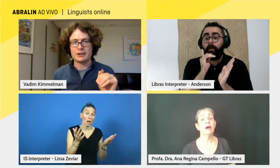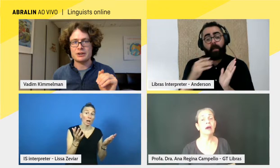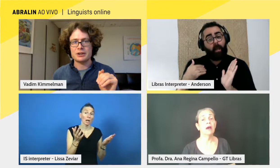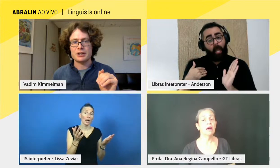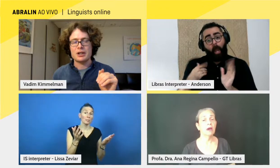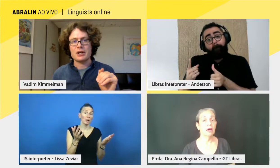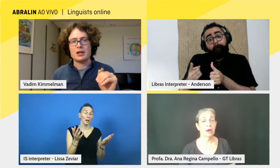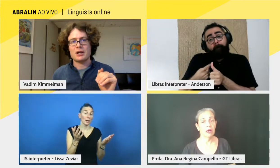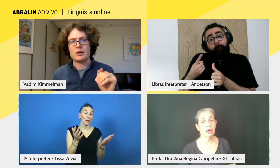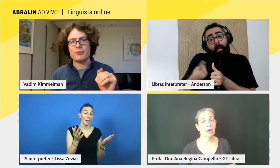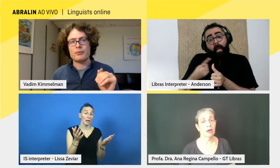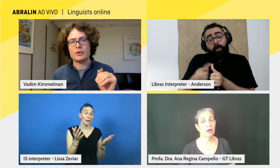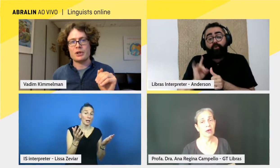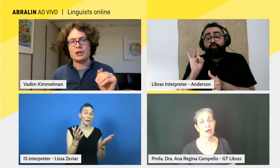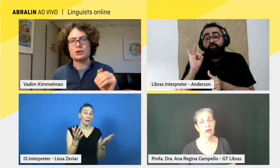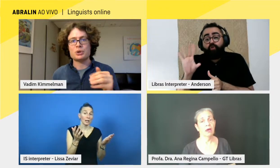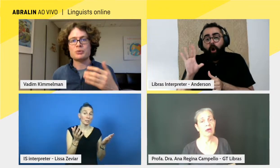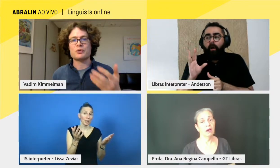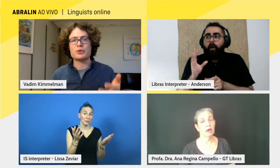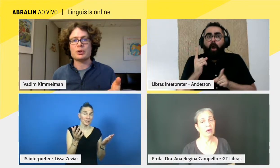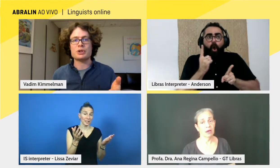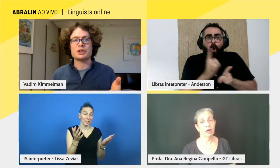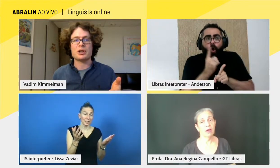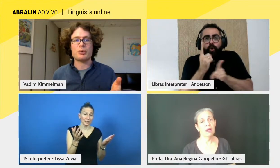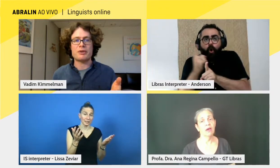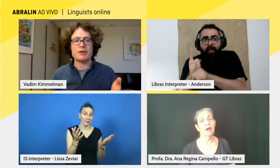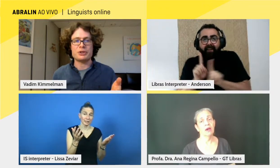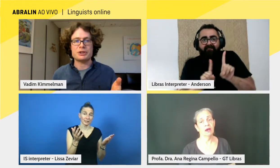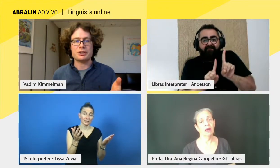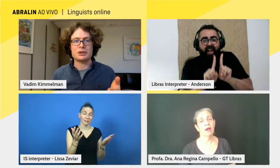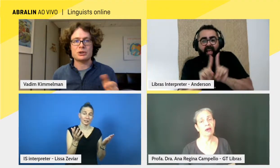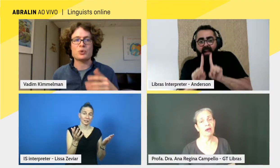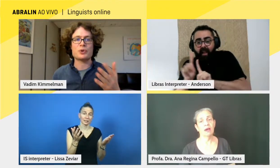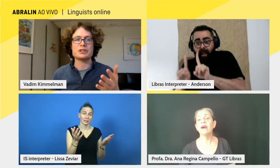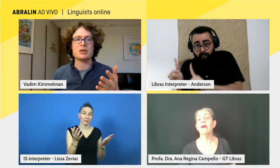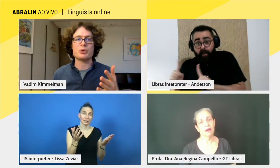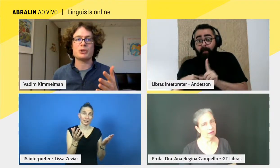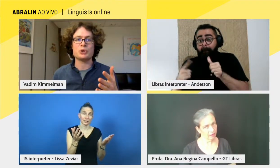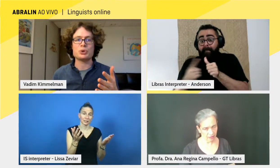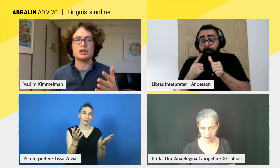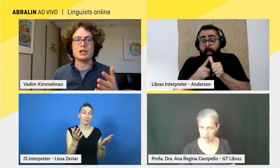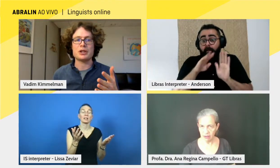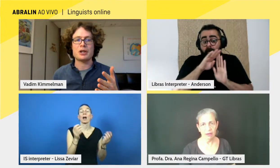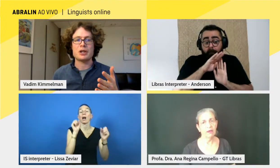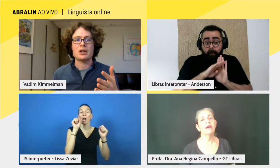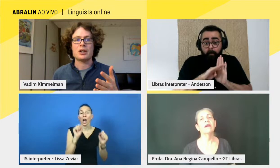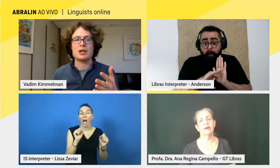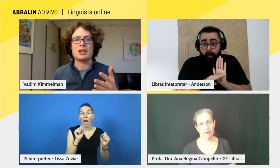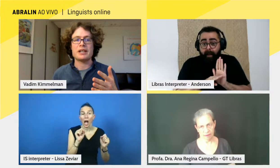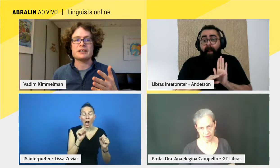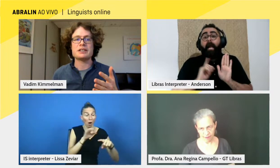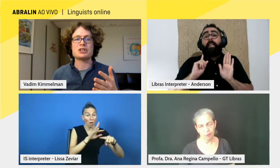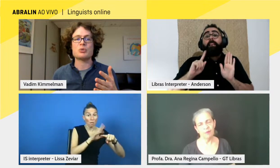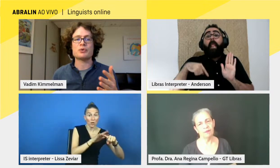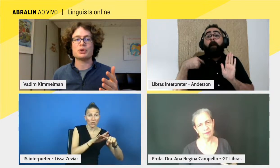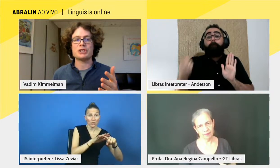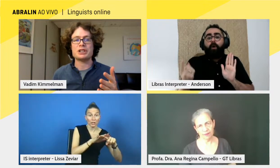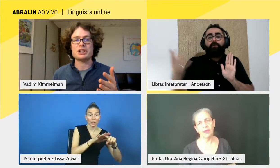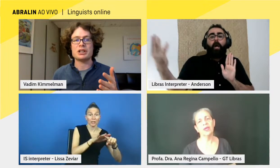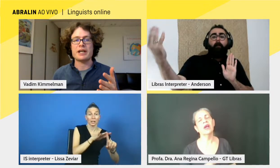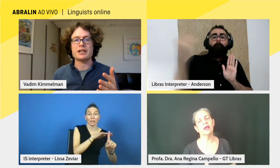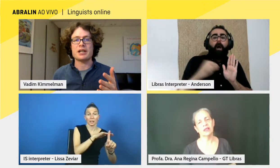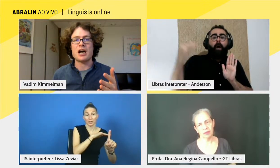we find in terms of phonological parameters. So for example, using a system